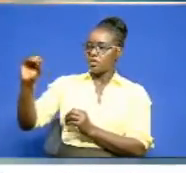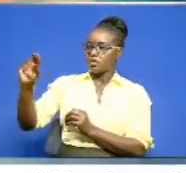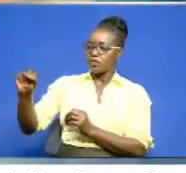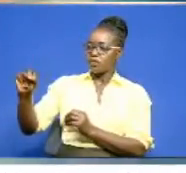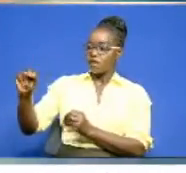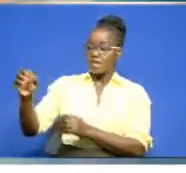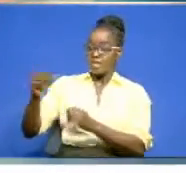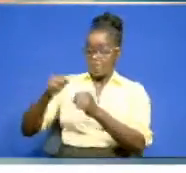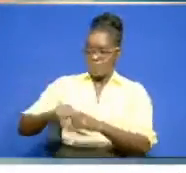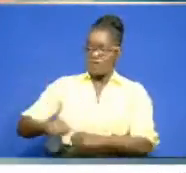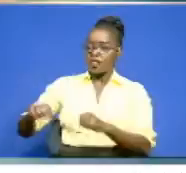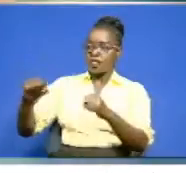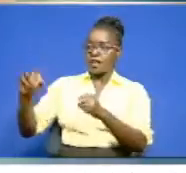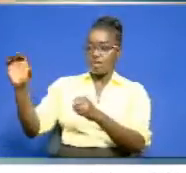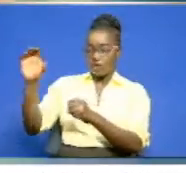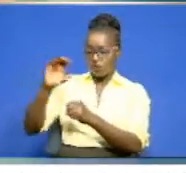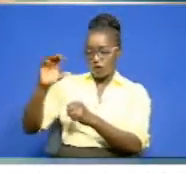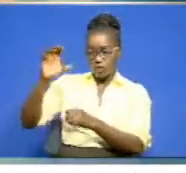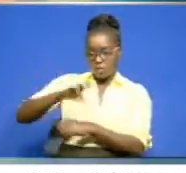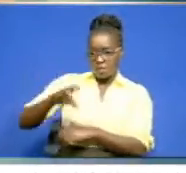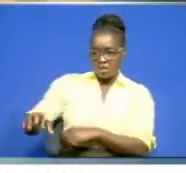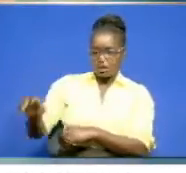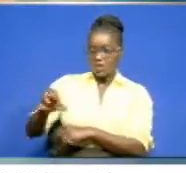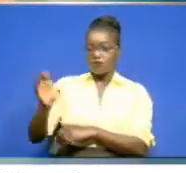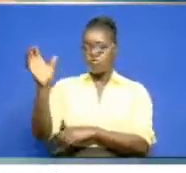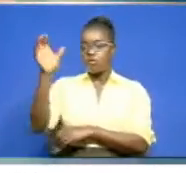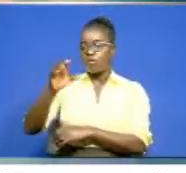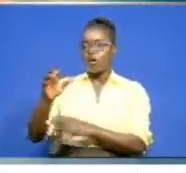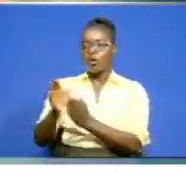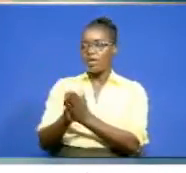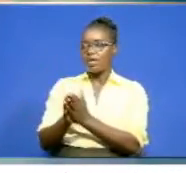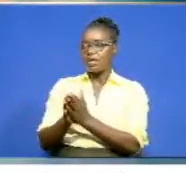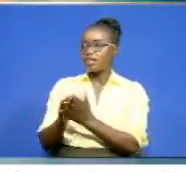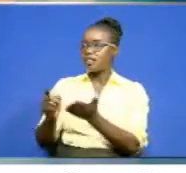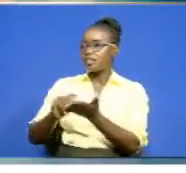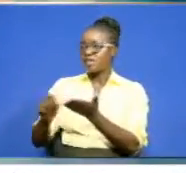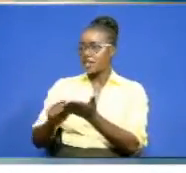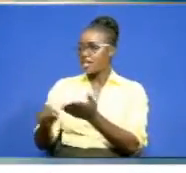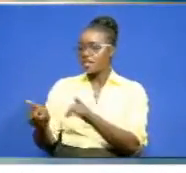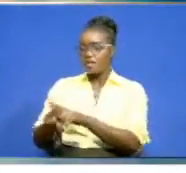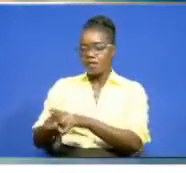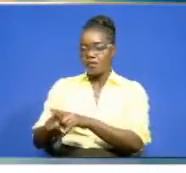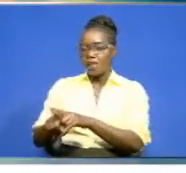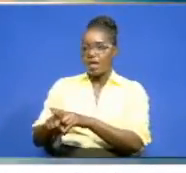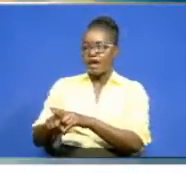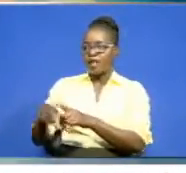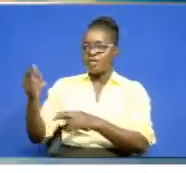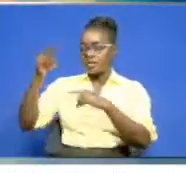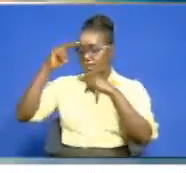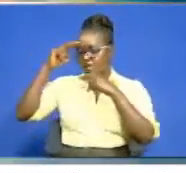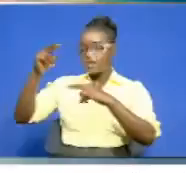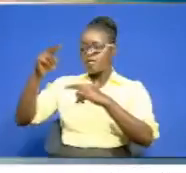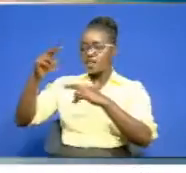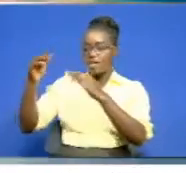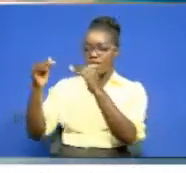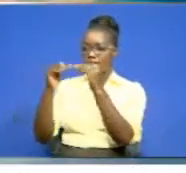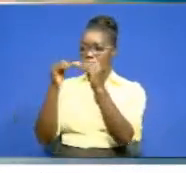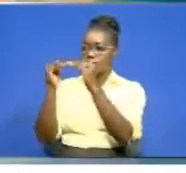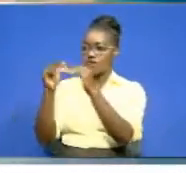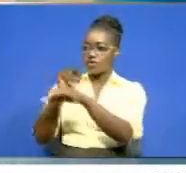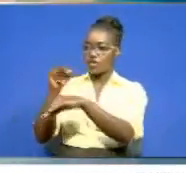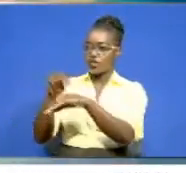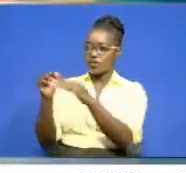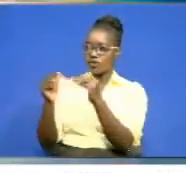basketball. The treasurer is a coach of basketball. They still coach basketball at high school level. Coaching at high school level, at national